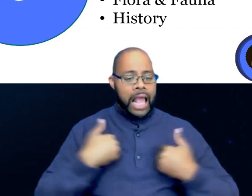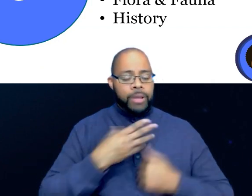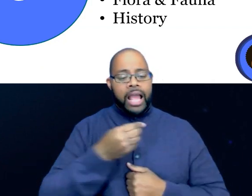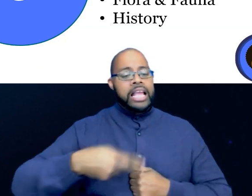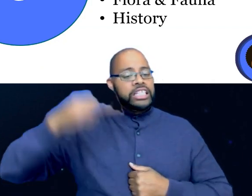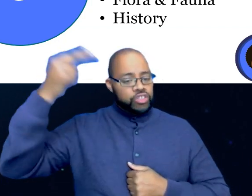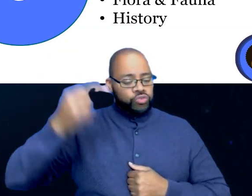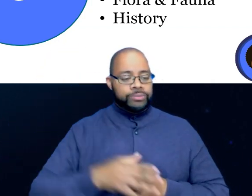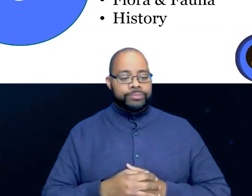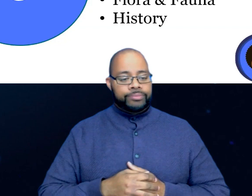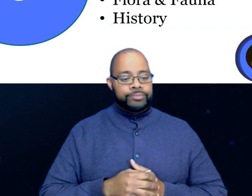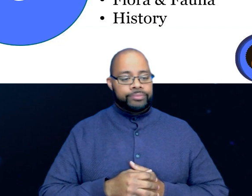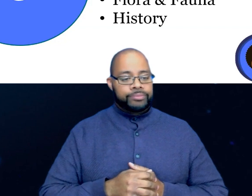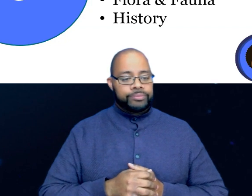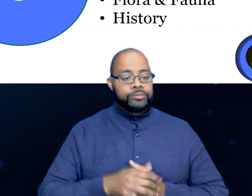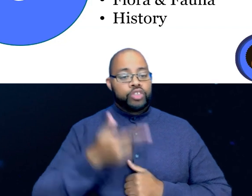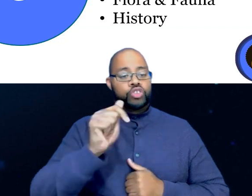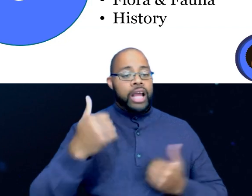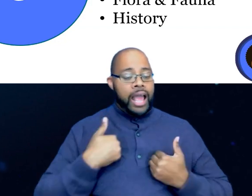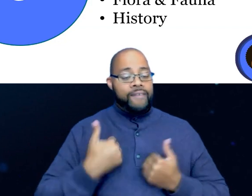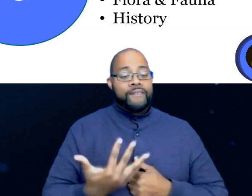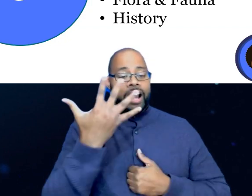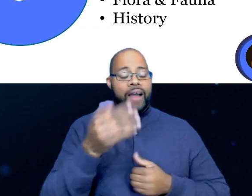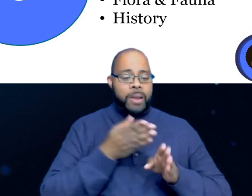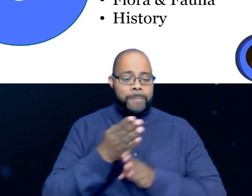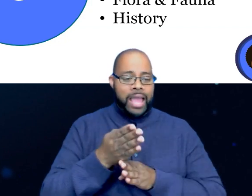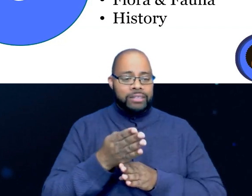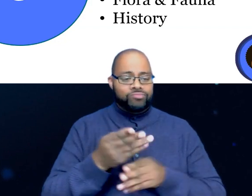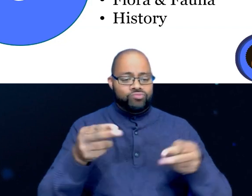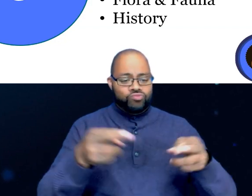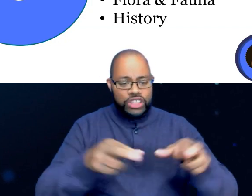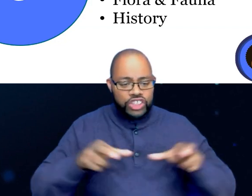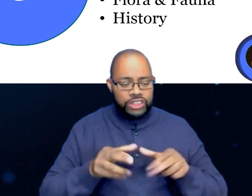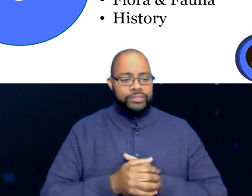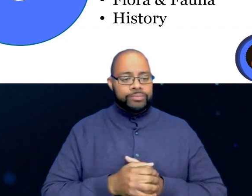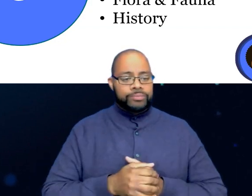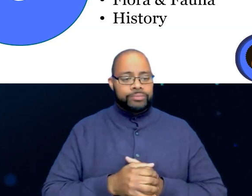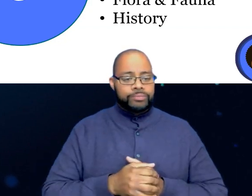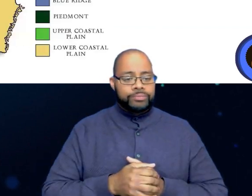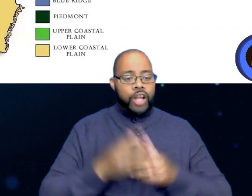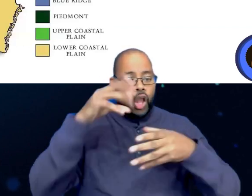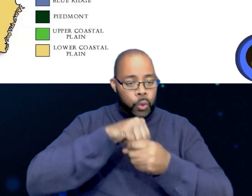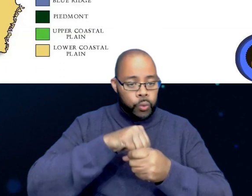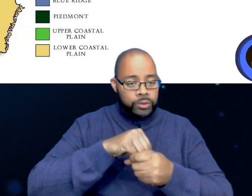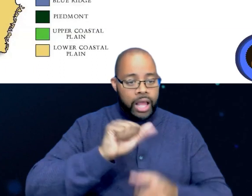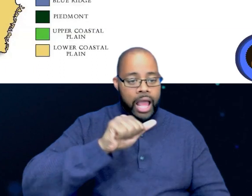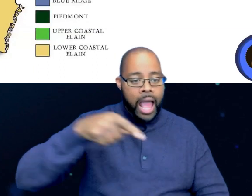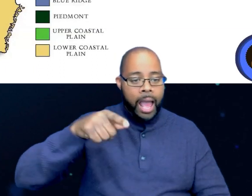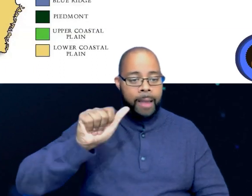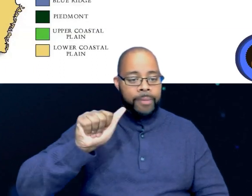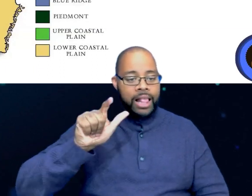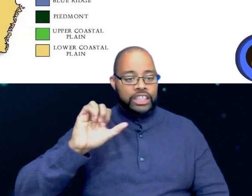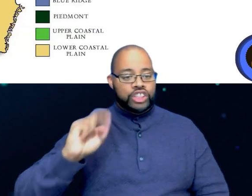and of course, history. Georgia has five main physiographic regions. They include the